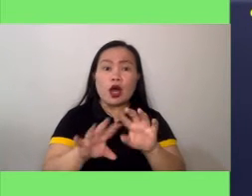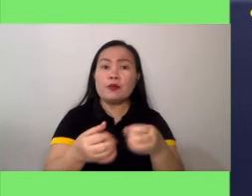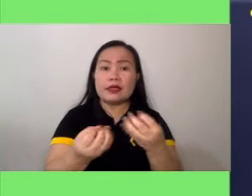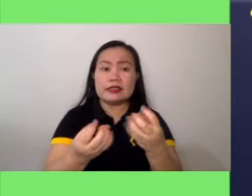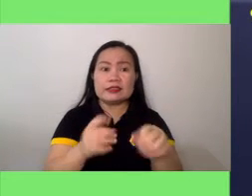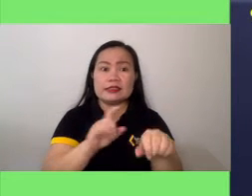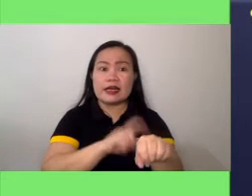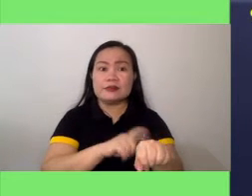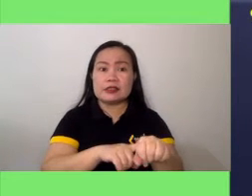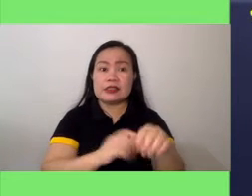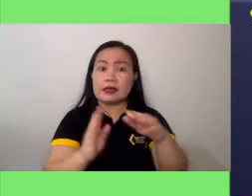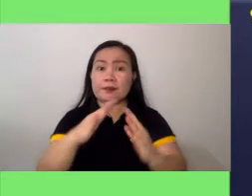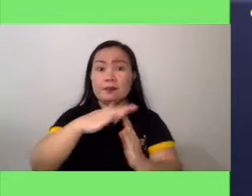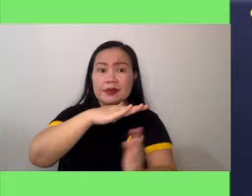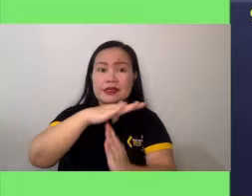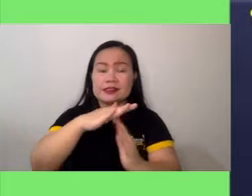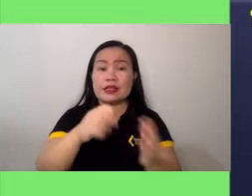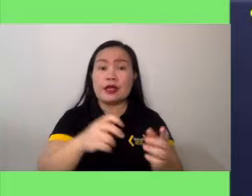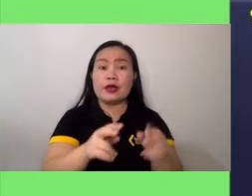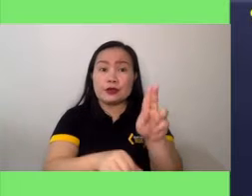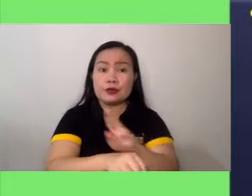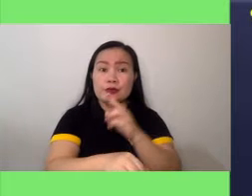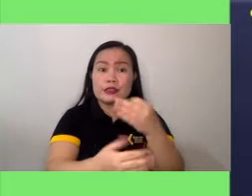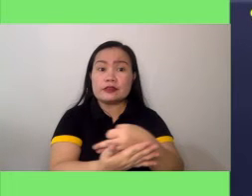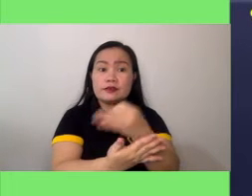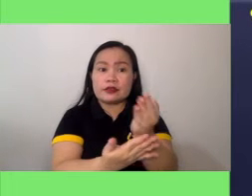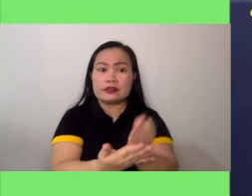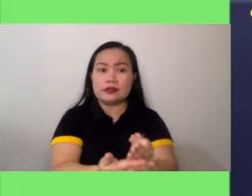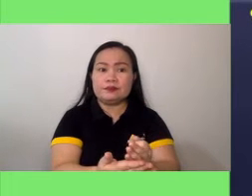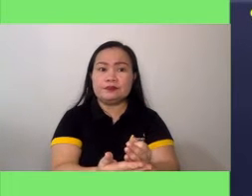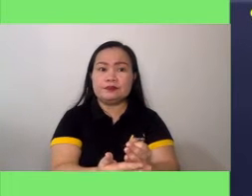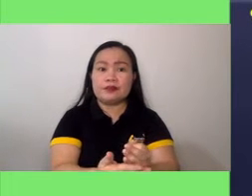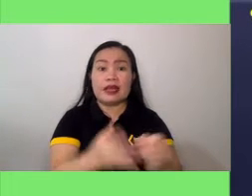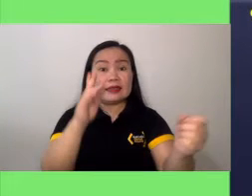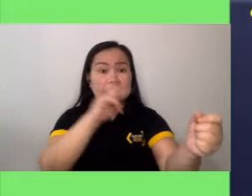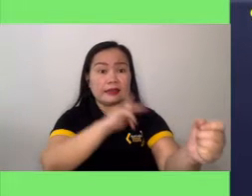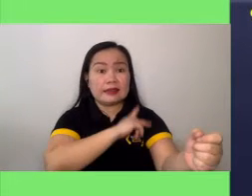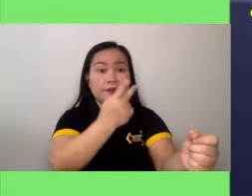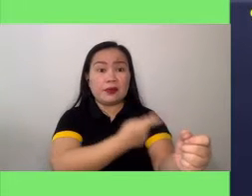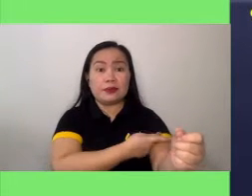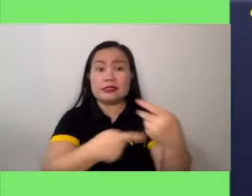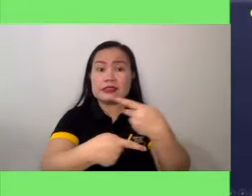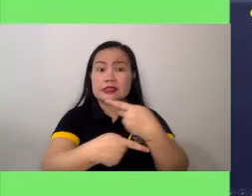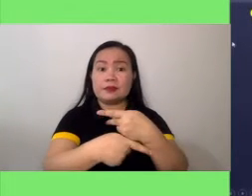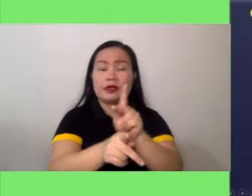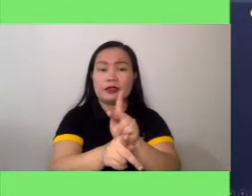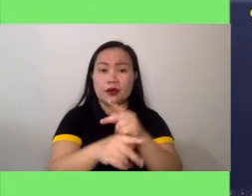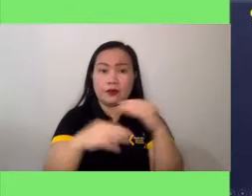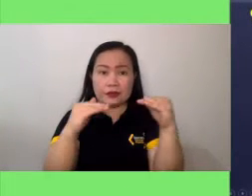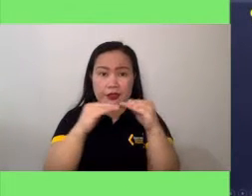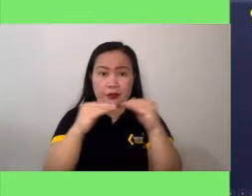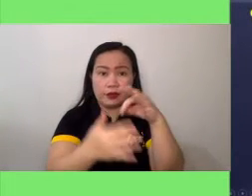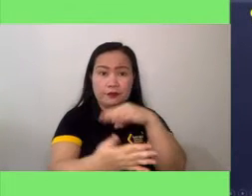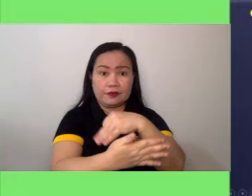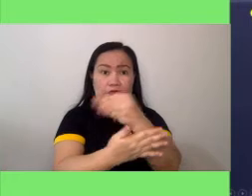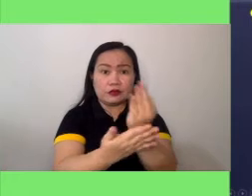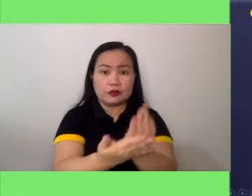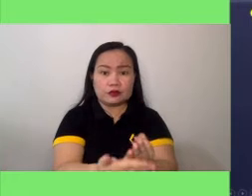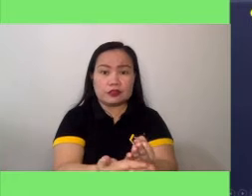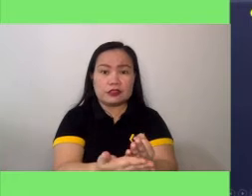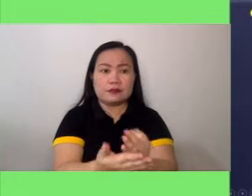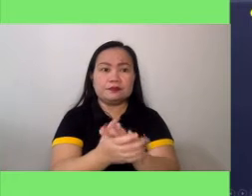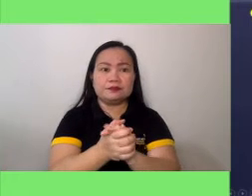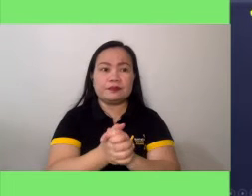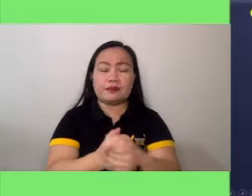factor. And then, the power, which is the product of equal factors. So, if, let's say for example, I have